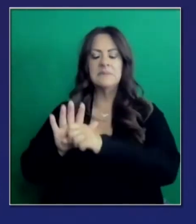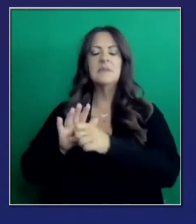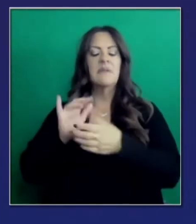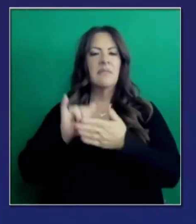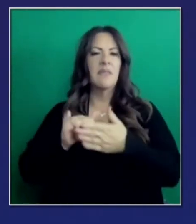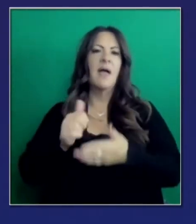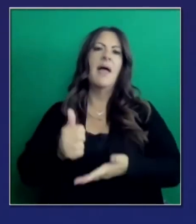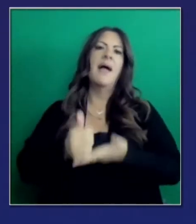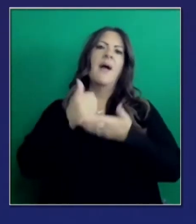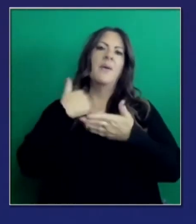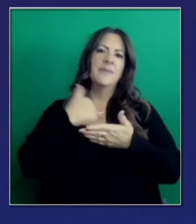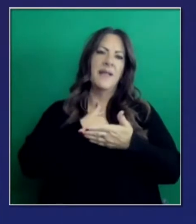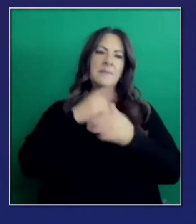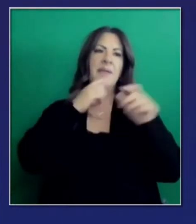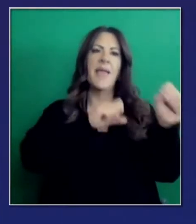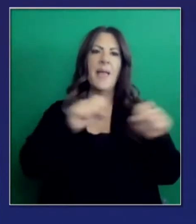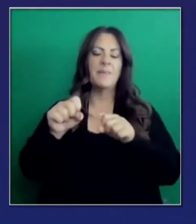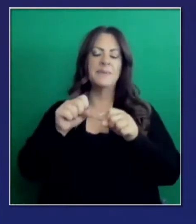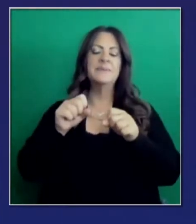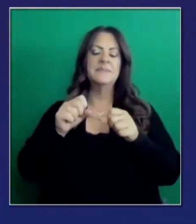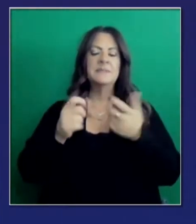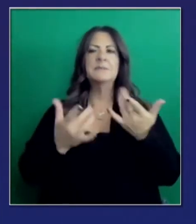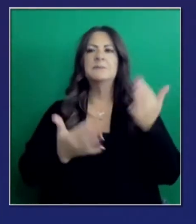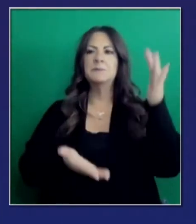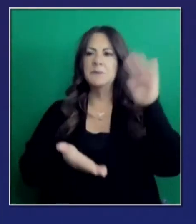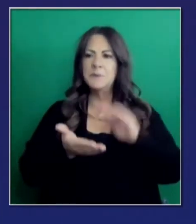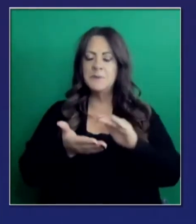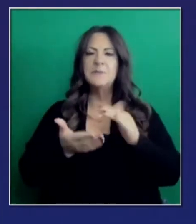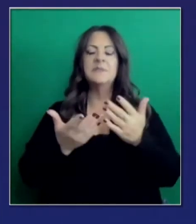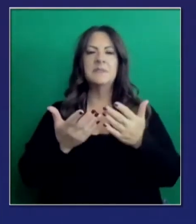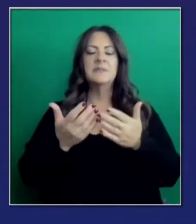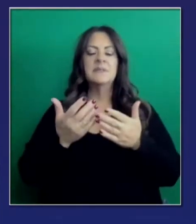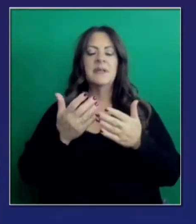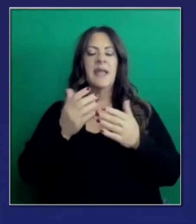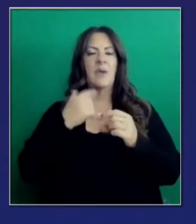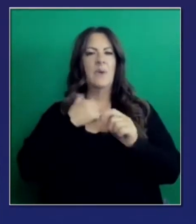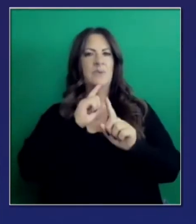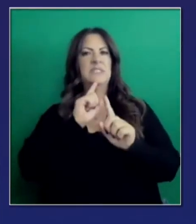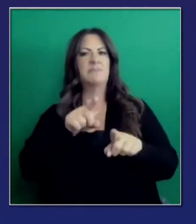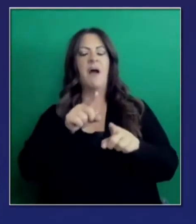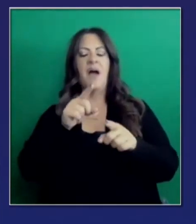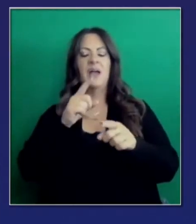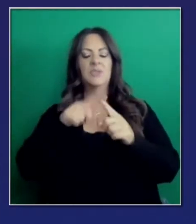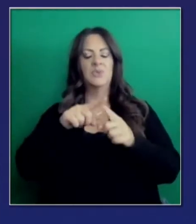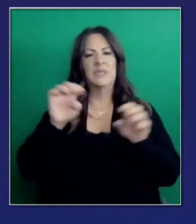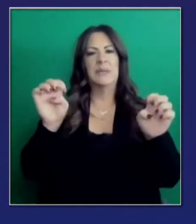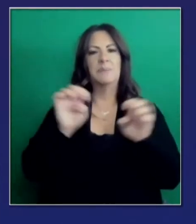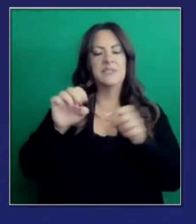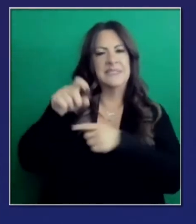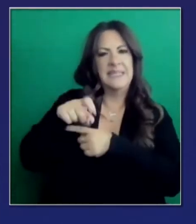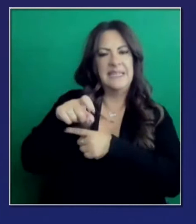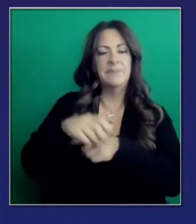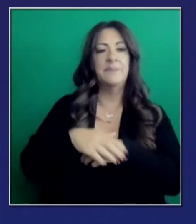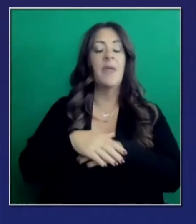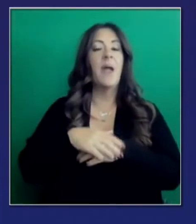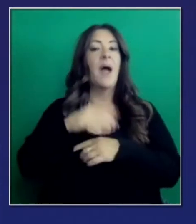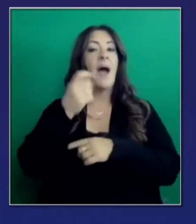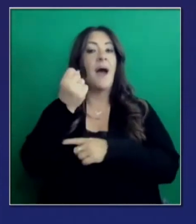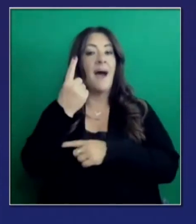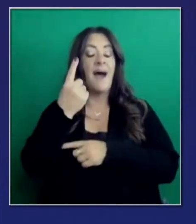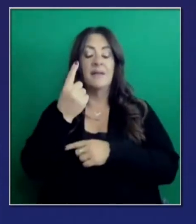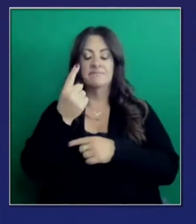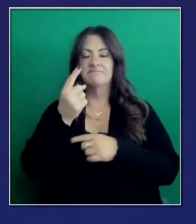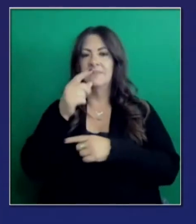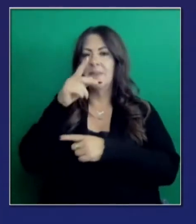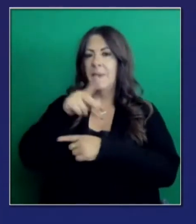to address and respond to the surge. Over 1 billion now pieces of PPE have been delivered, and we have, as you